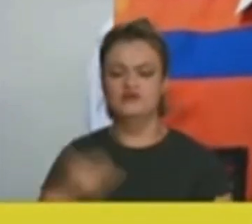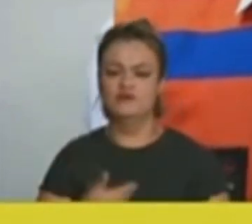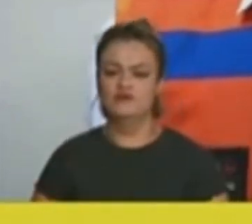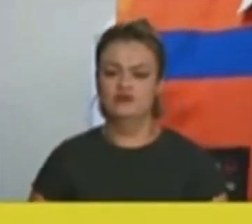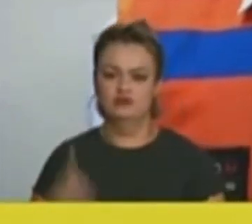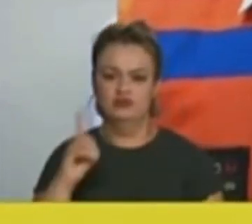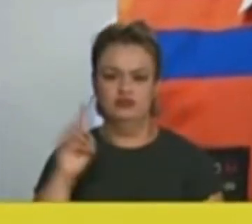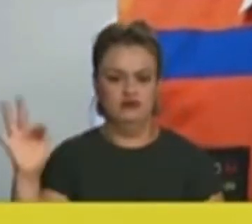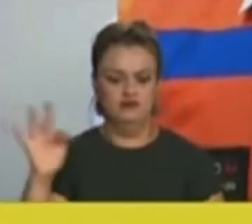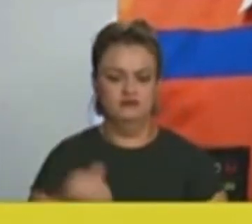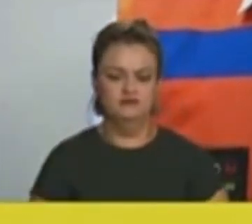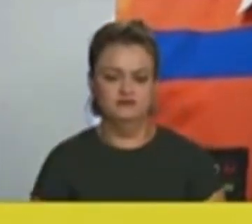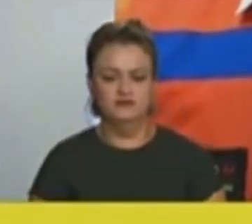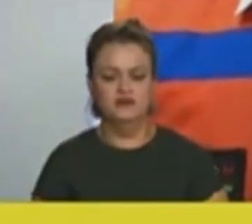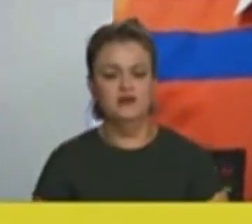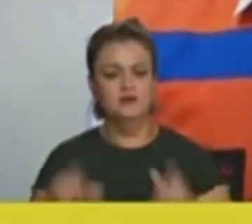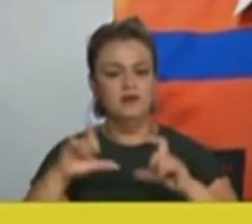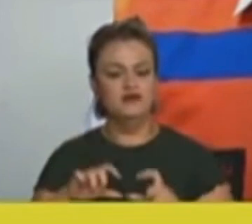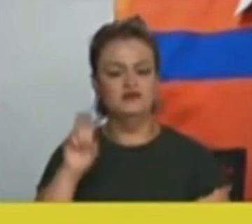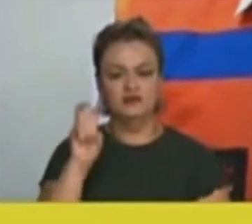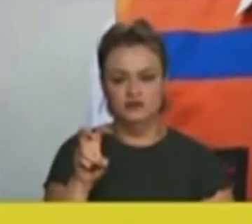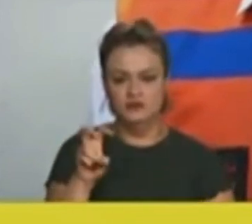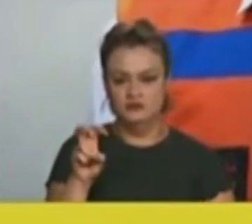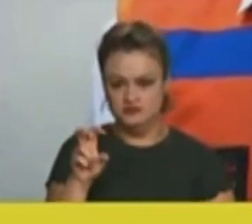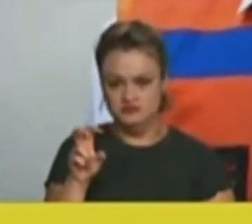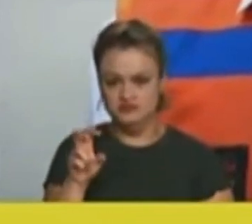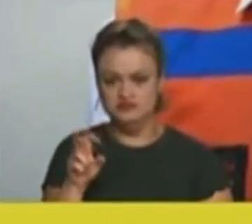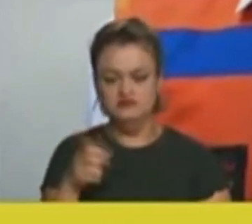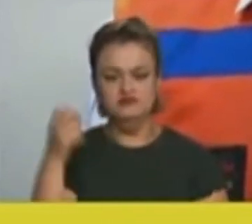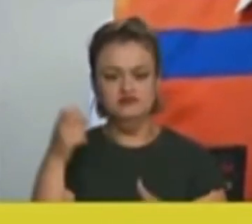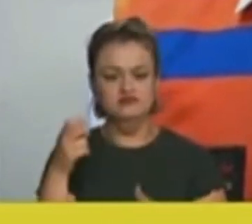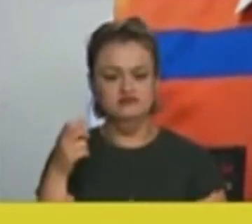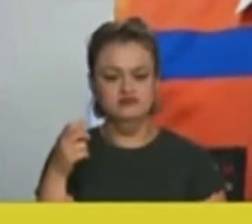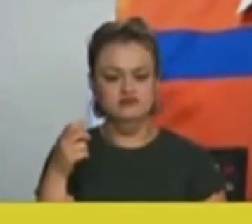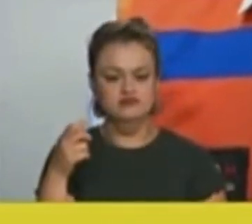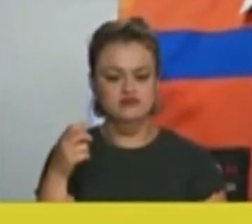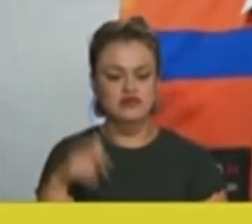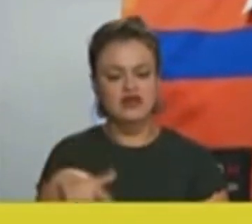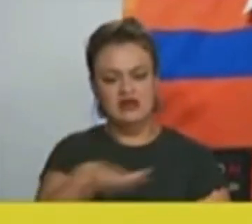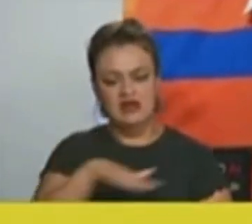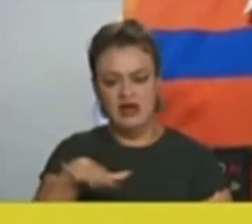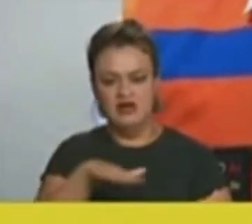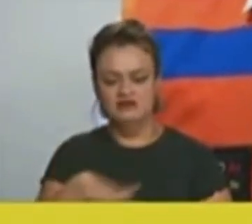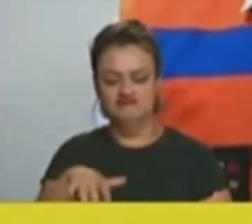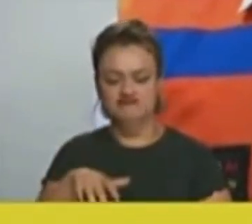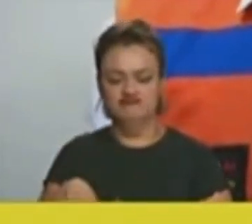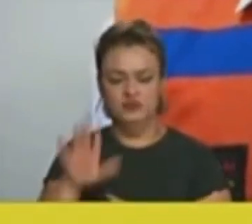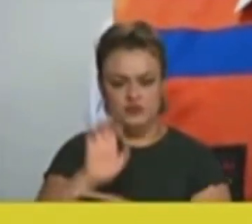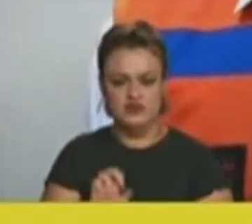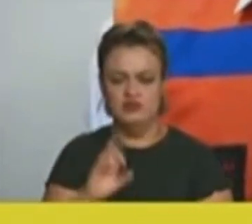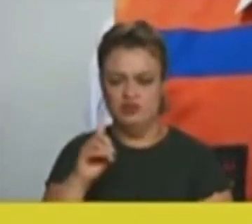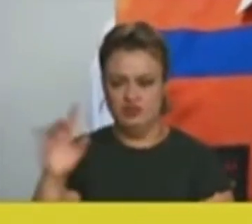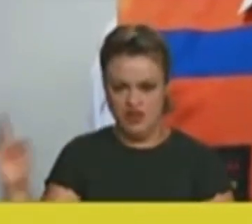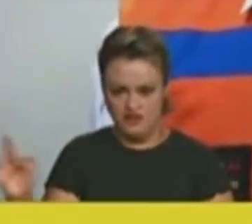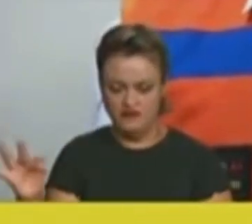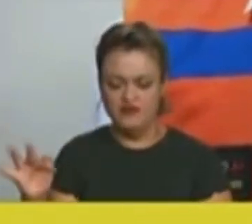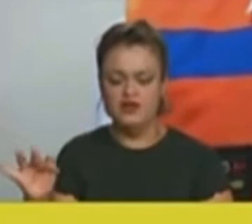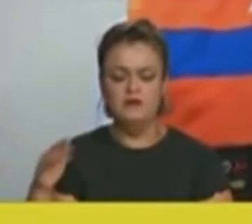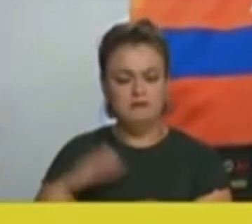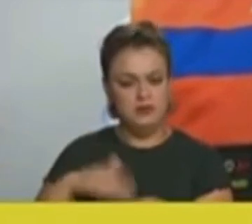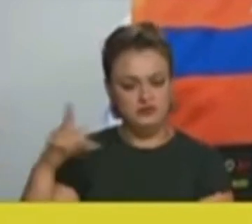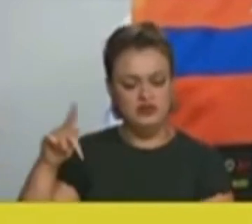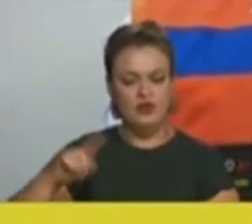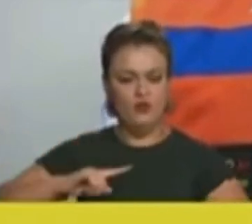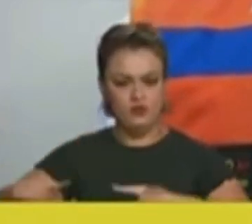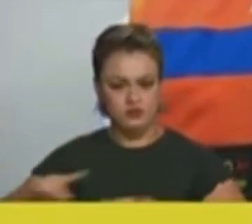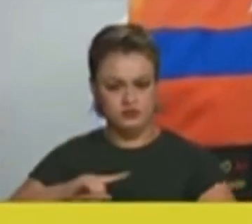The interventionist will exercise all powers in the states according to the